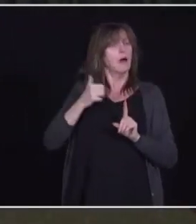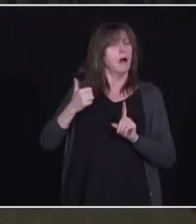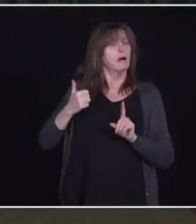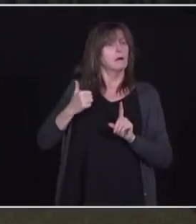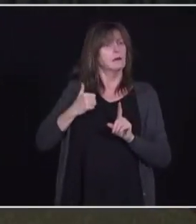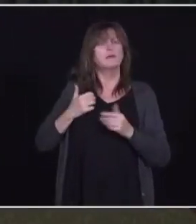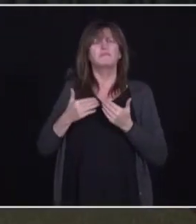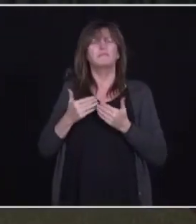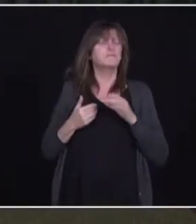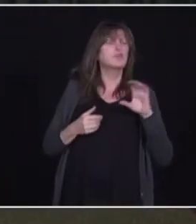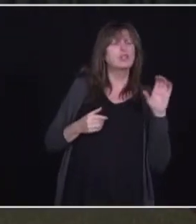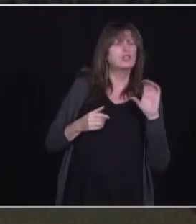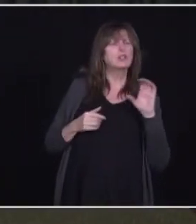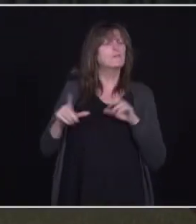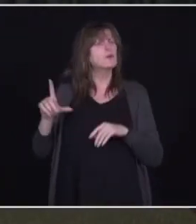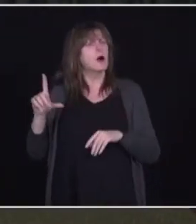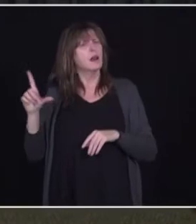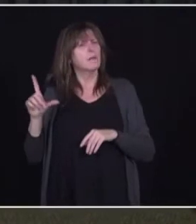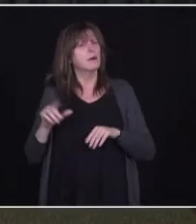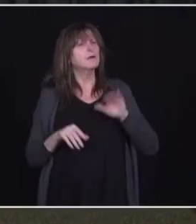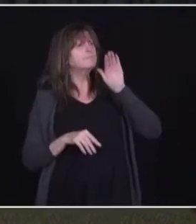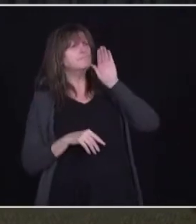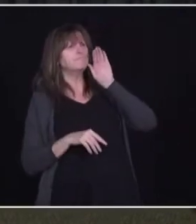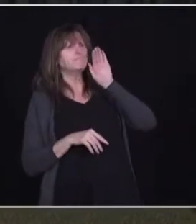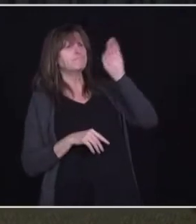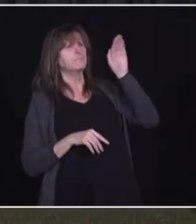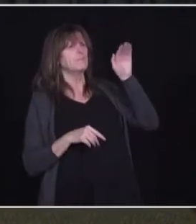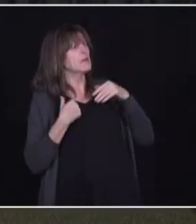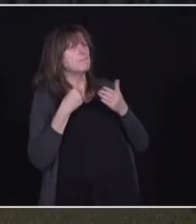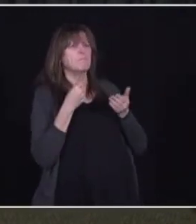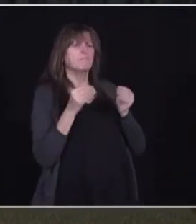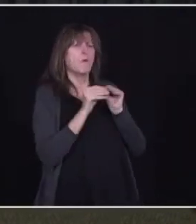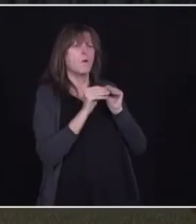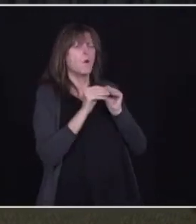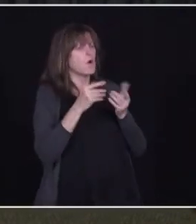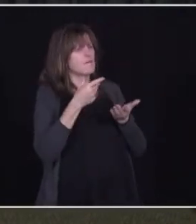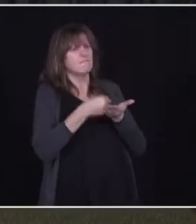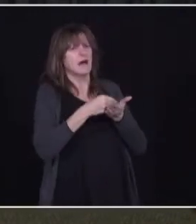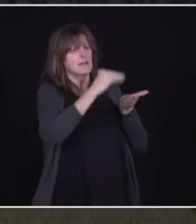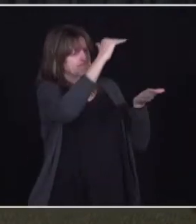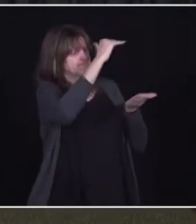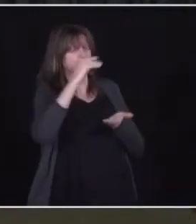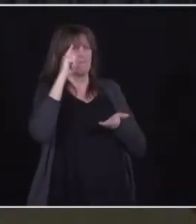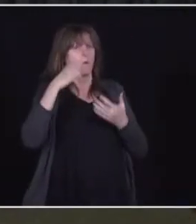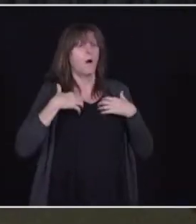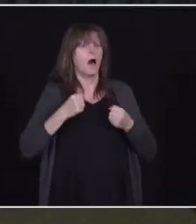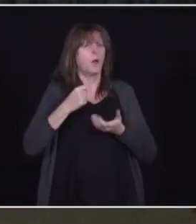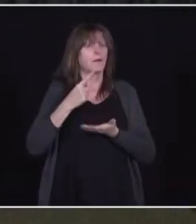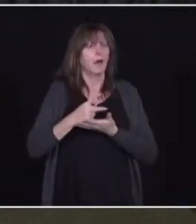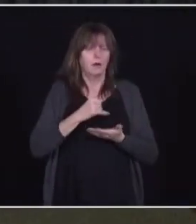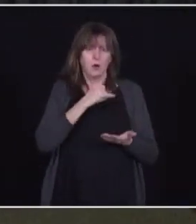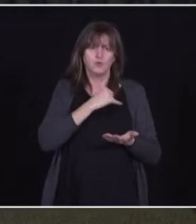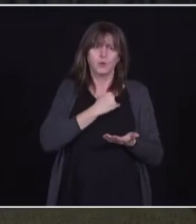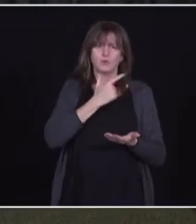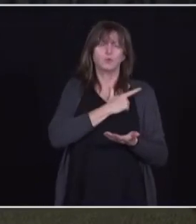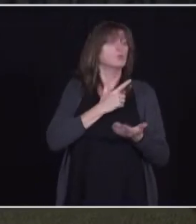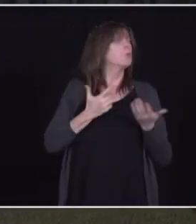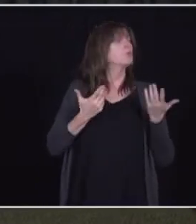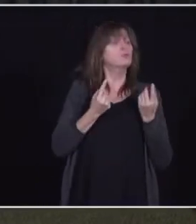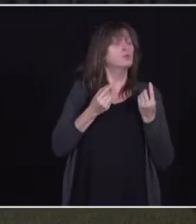for healthcare and the Canada Health Transfer. The Prime Minister said no. Then in his news conference talked about how he's open to